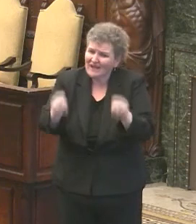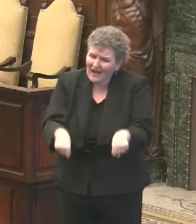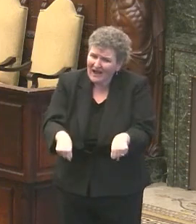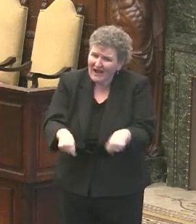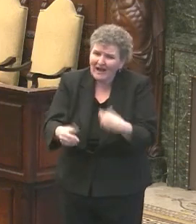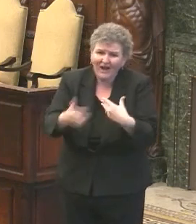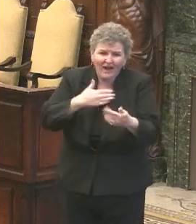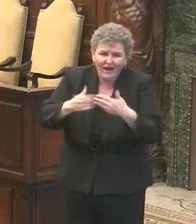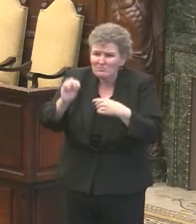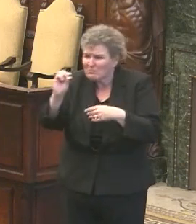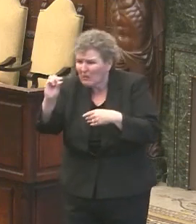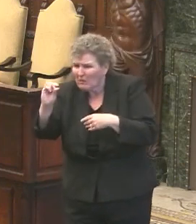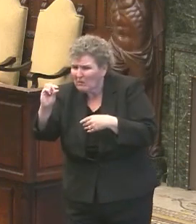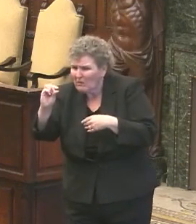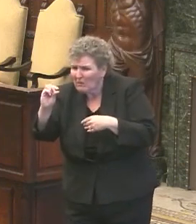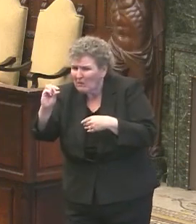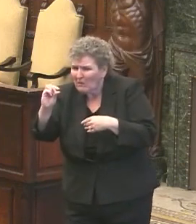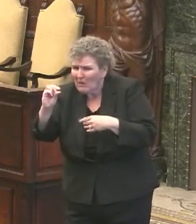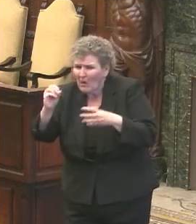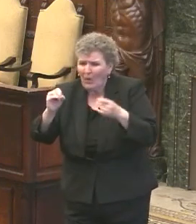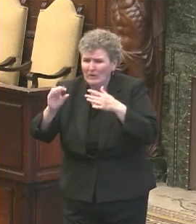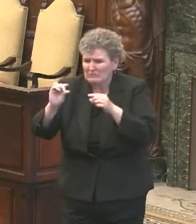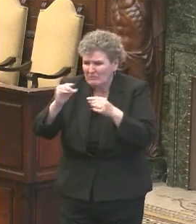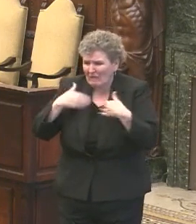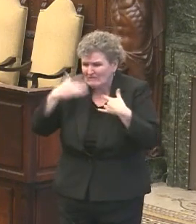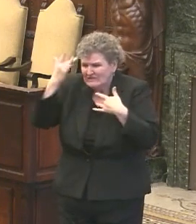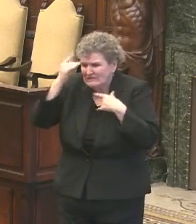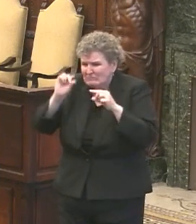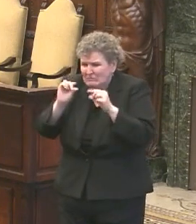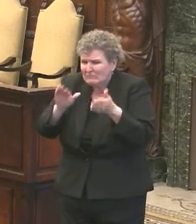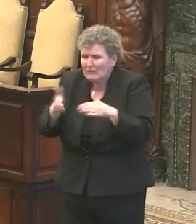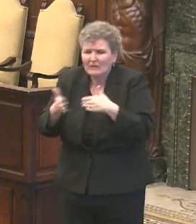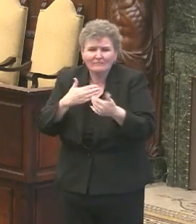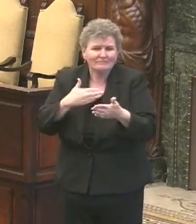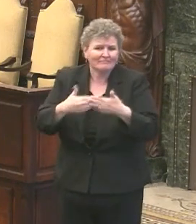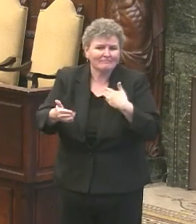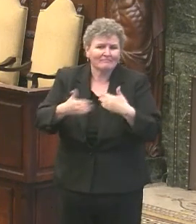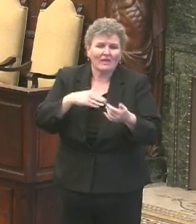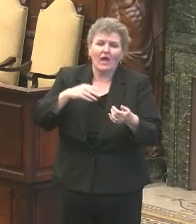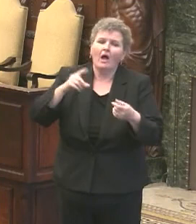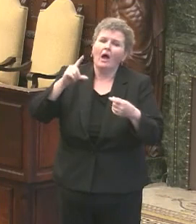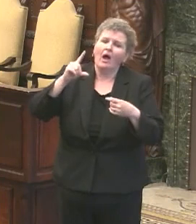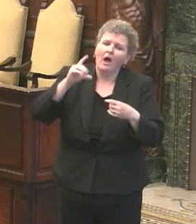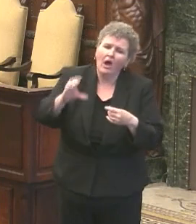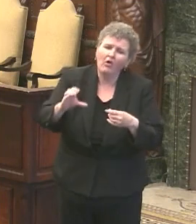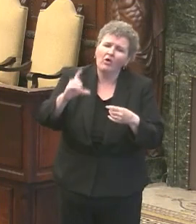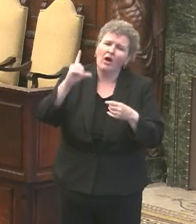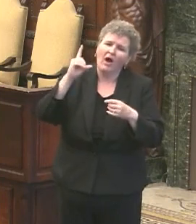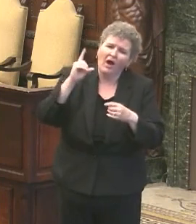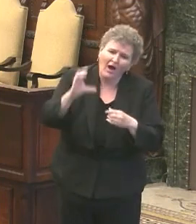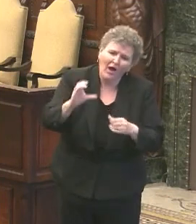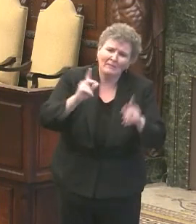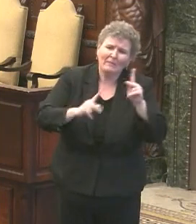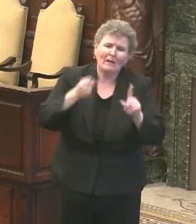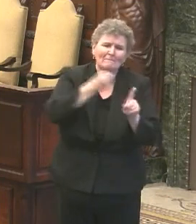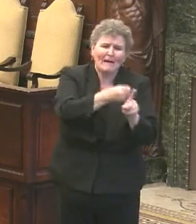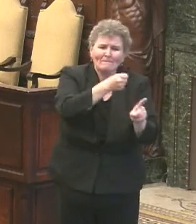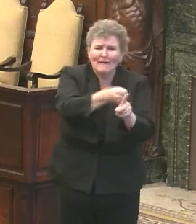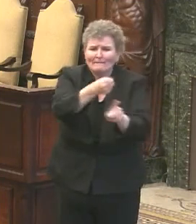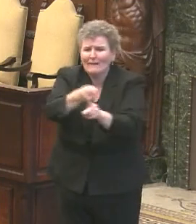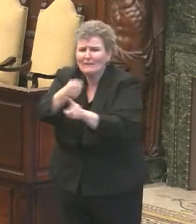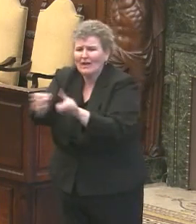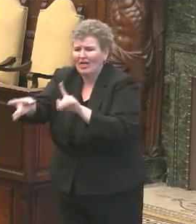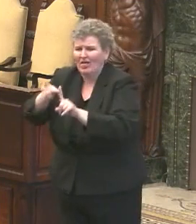with this infection die from it, if we have hundreds or thousands of people infected per day, that still leads to many different